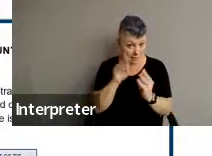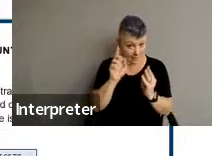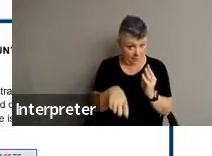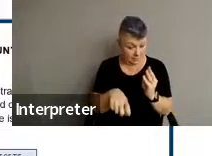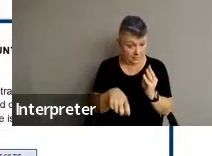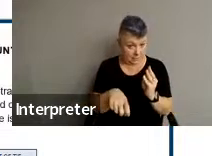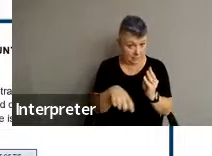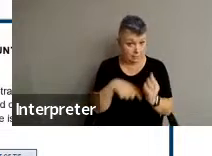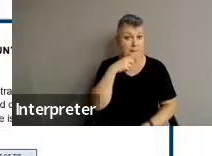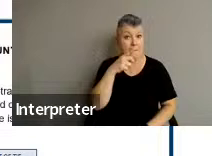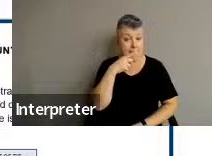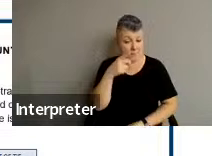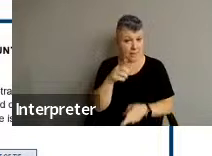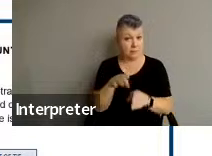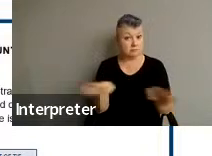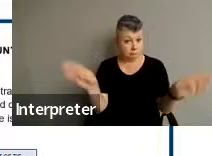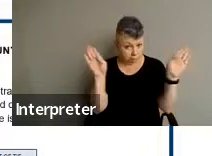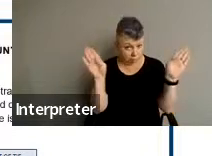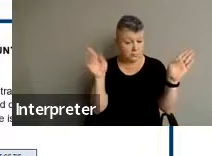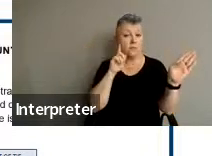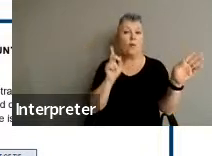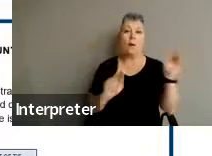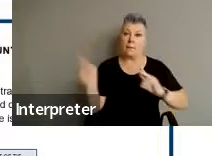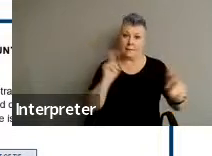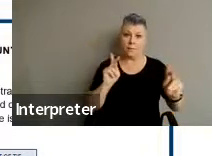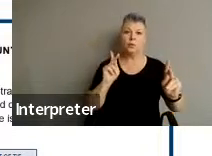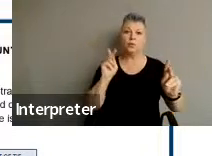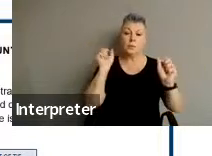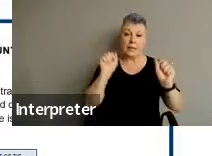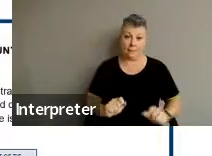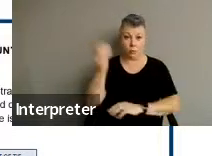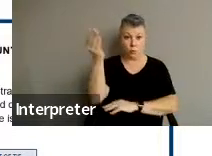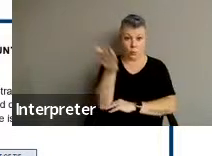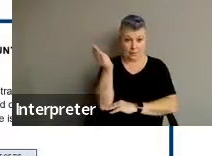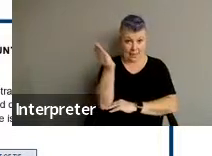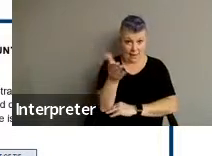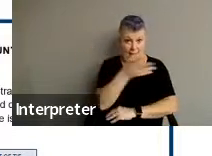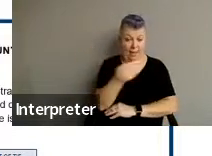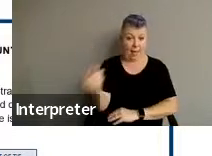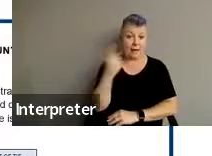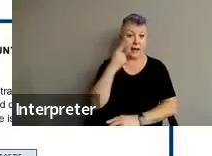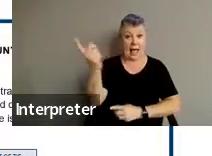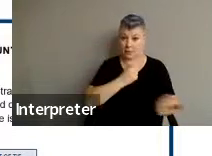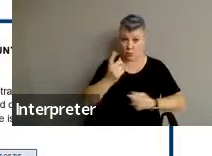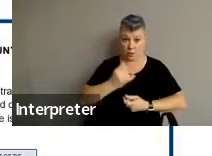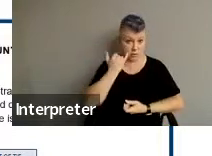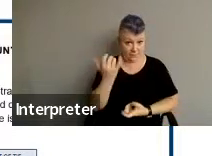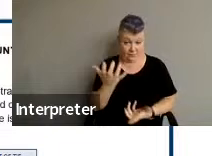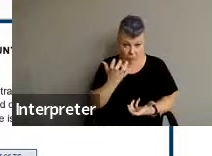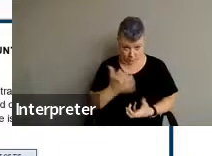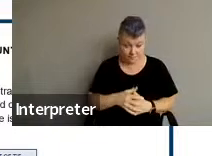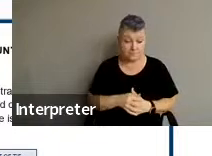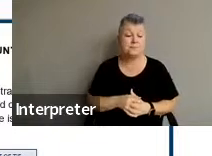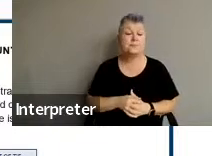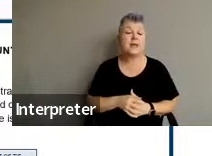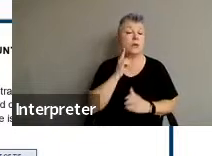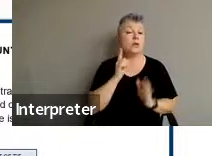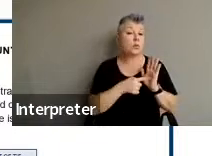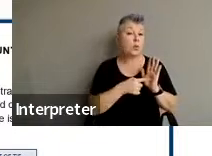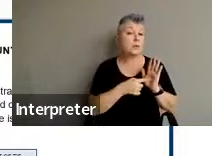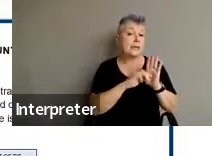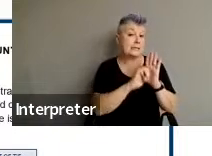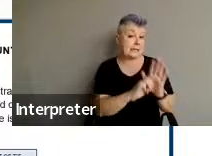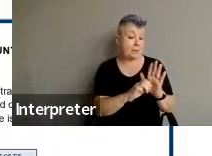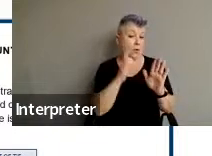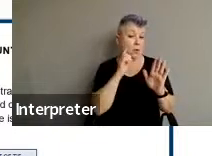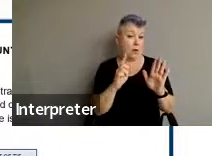for the public, for them to present and ask questions should they want to. And the notice, which is a sample of what we posted in our buildings,